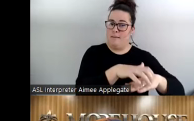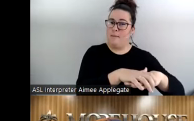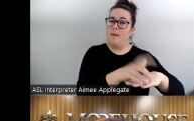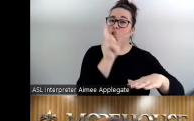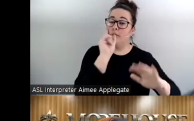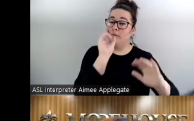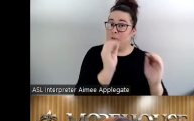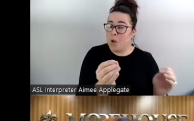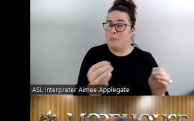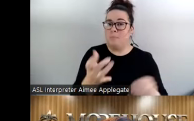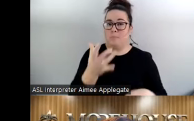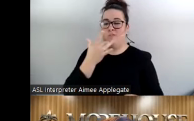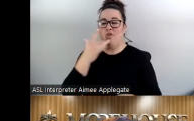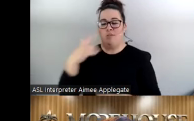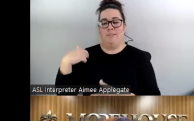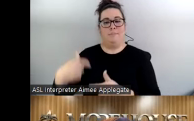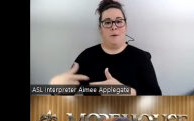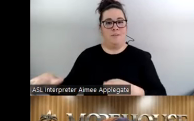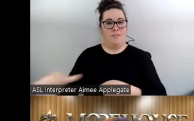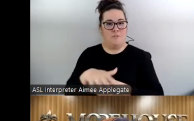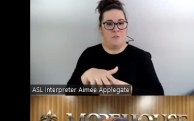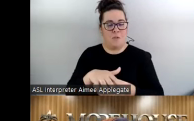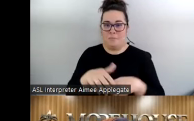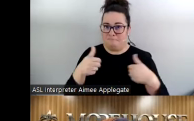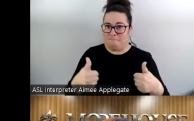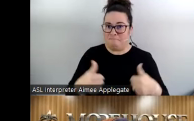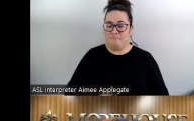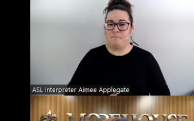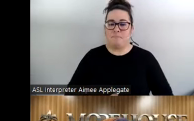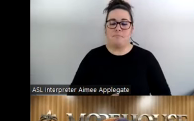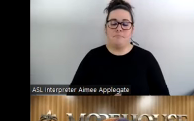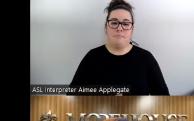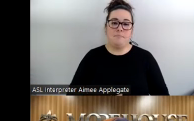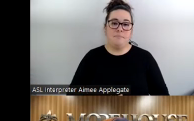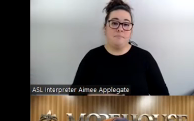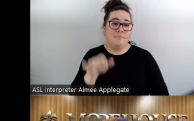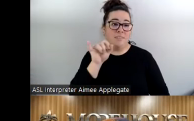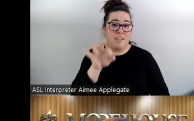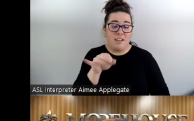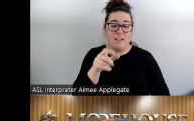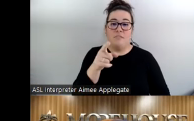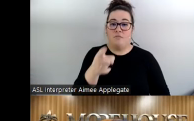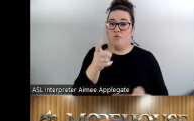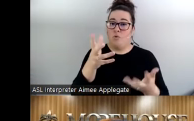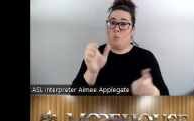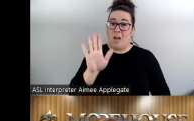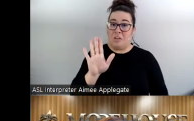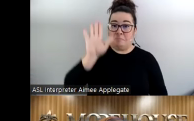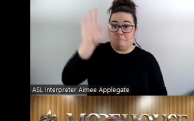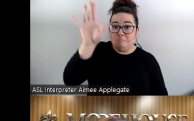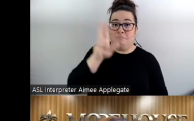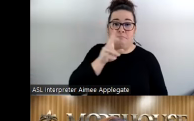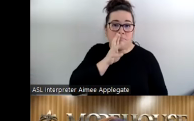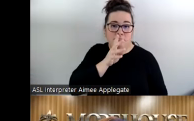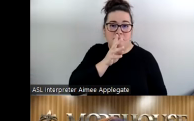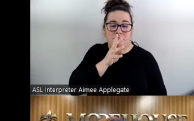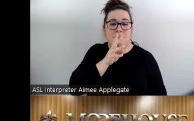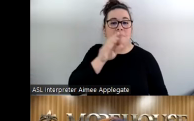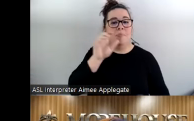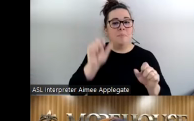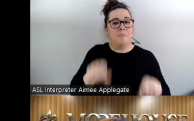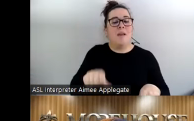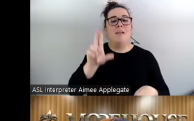Spanish. We ask if you wish to speak, and we hope that you will, please unmute